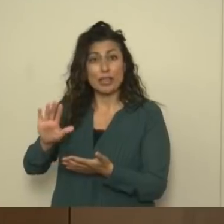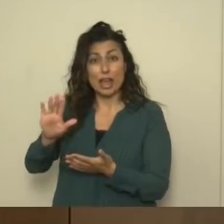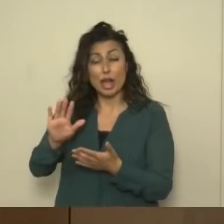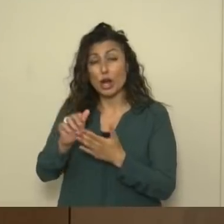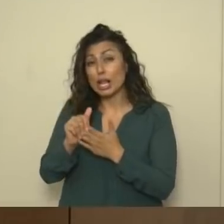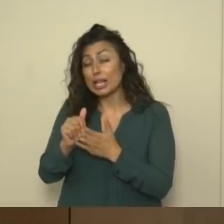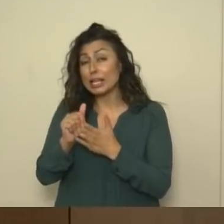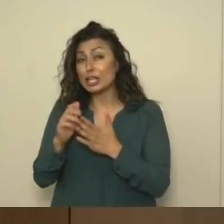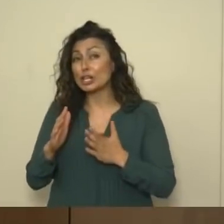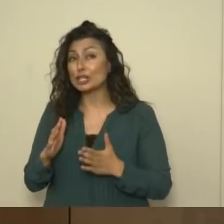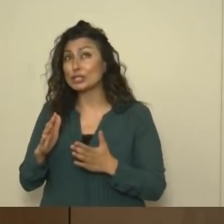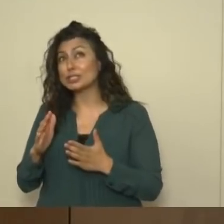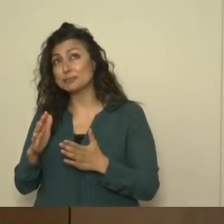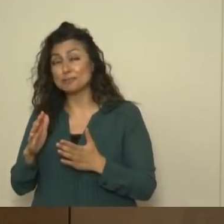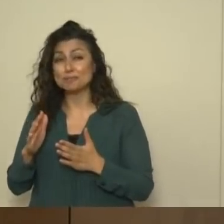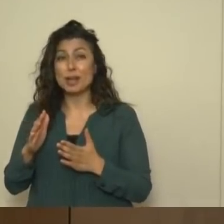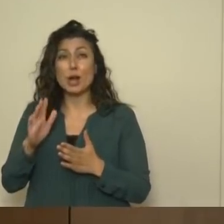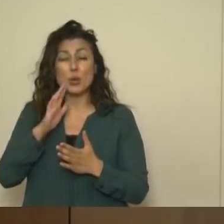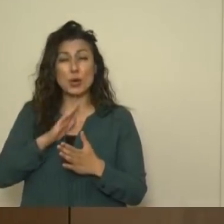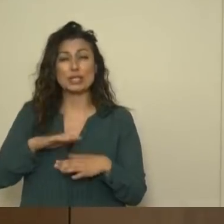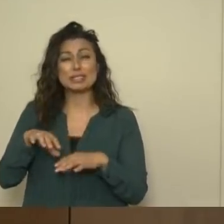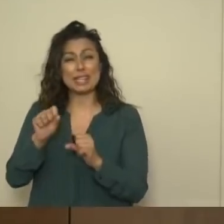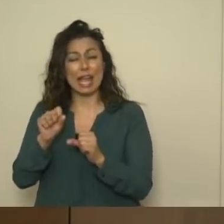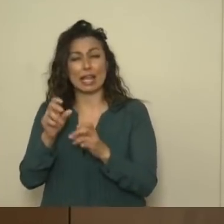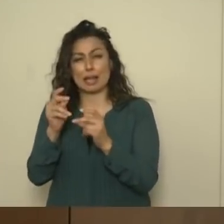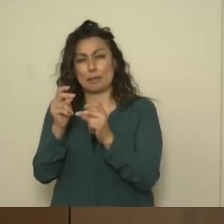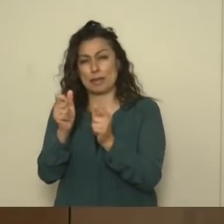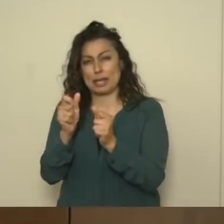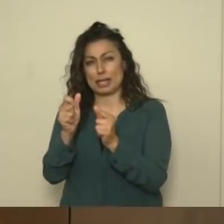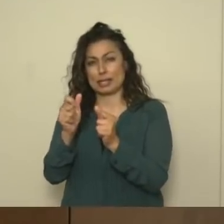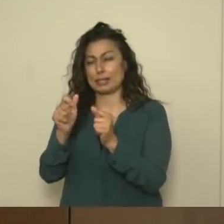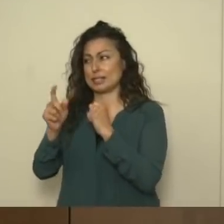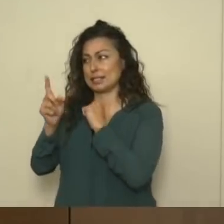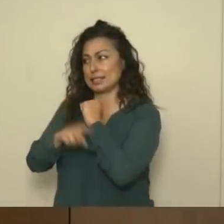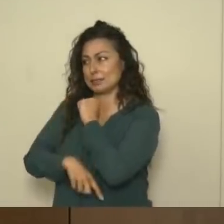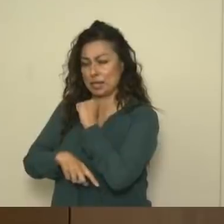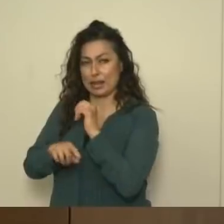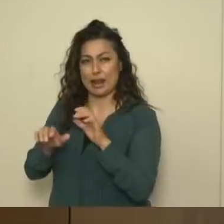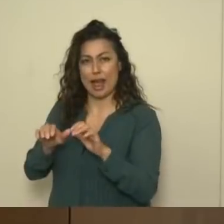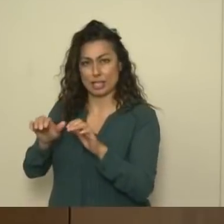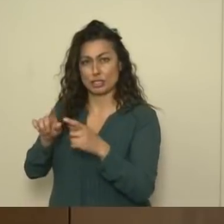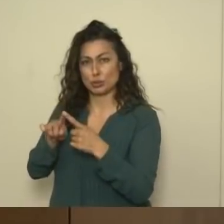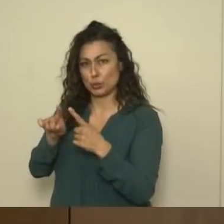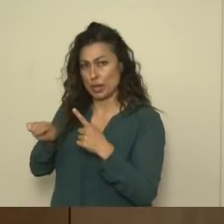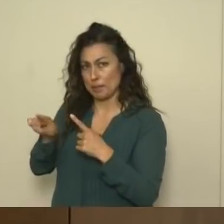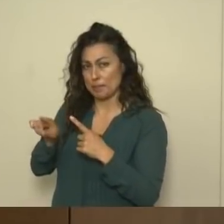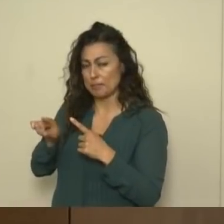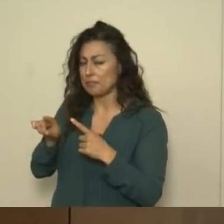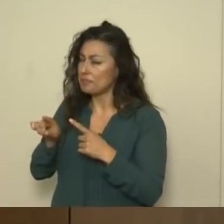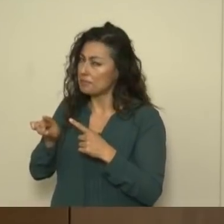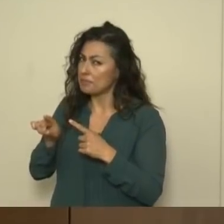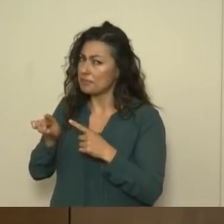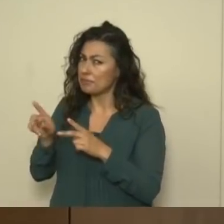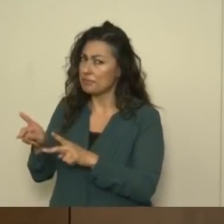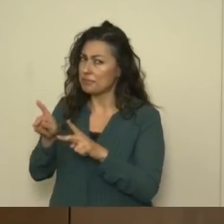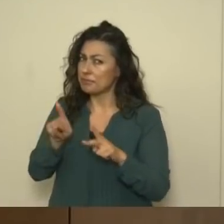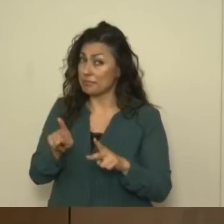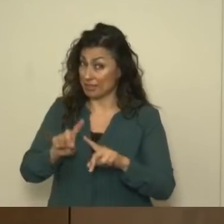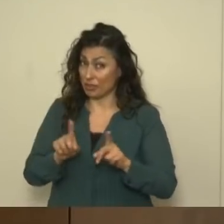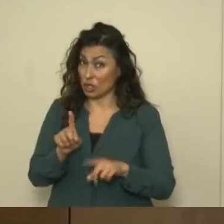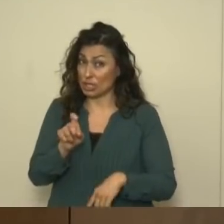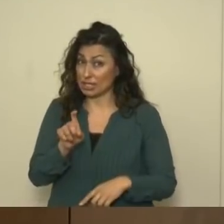leaders would take immediate and swift disciplinary action. How is this any